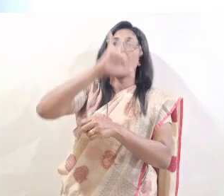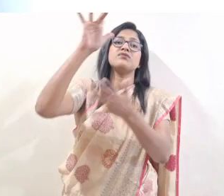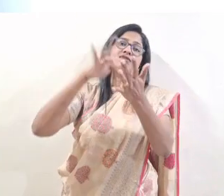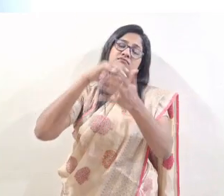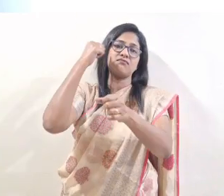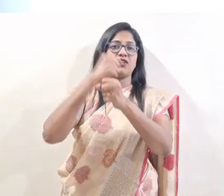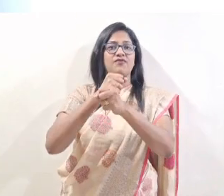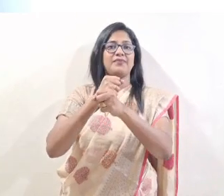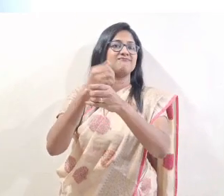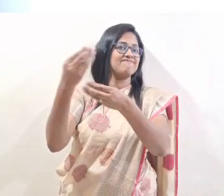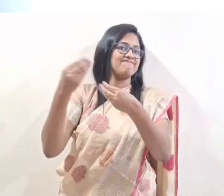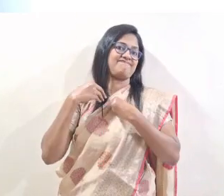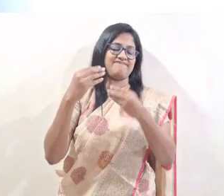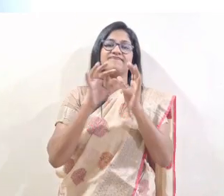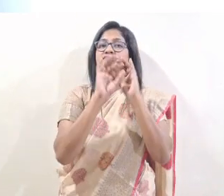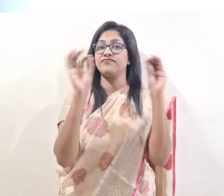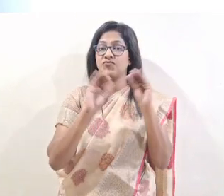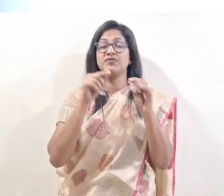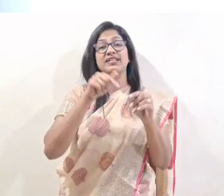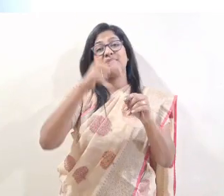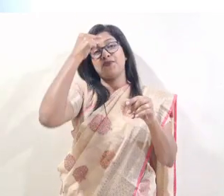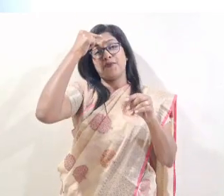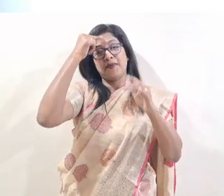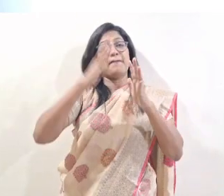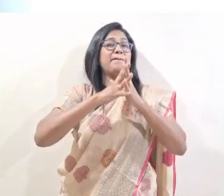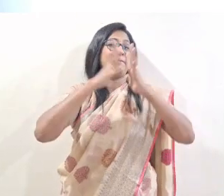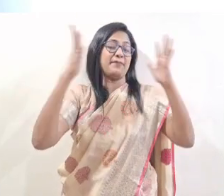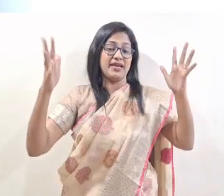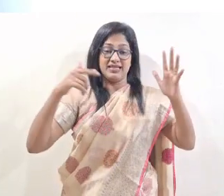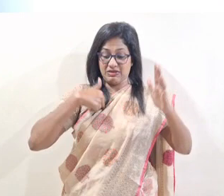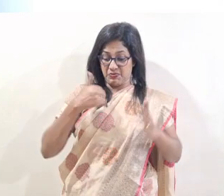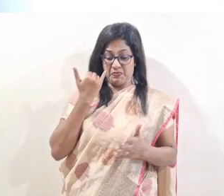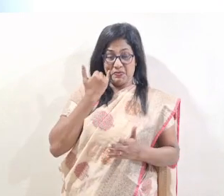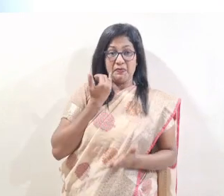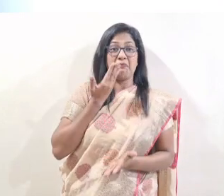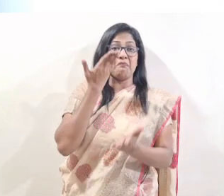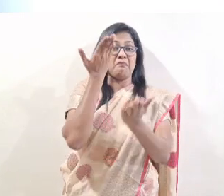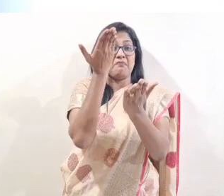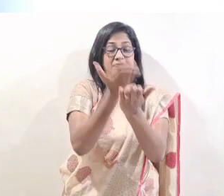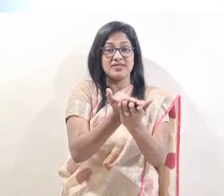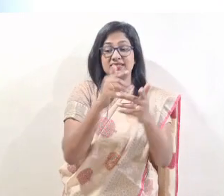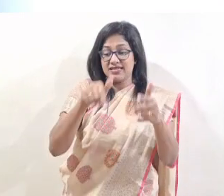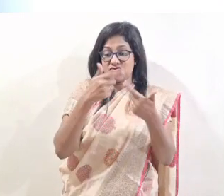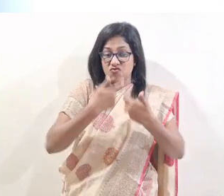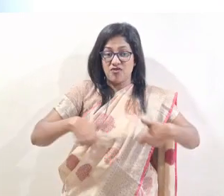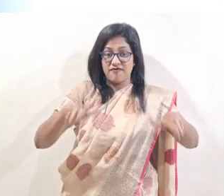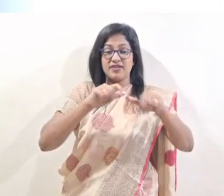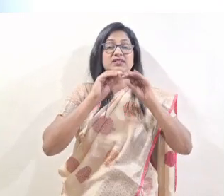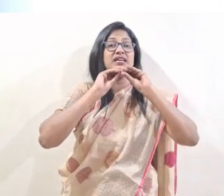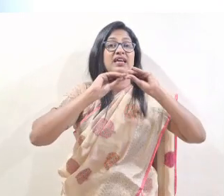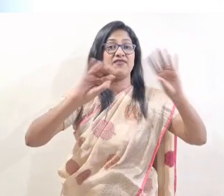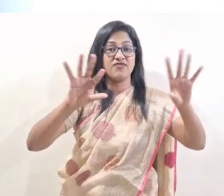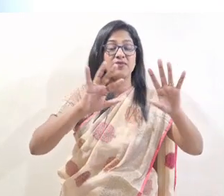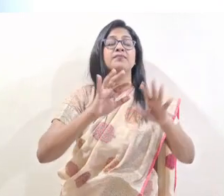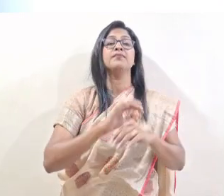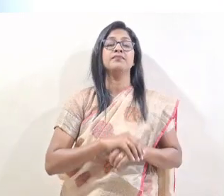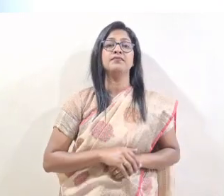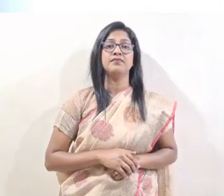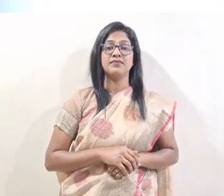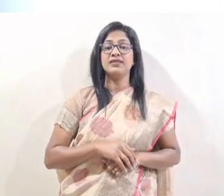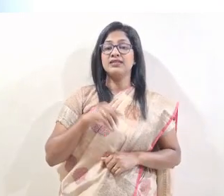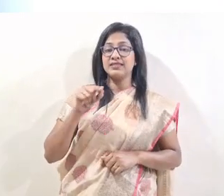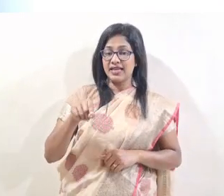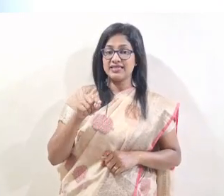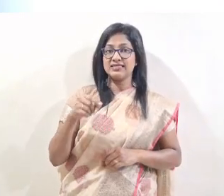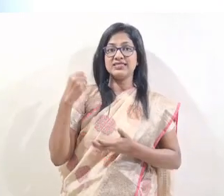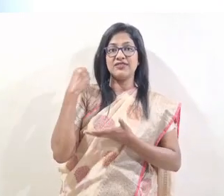central government. That's one of the biggest challenge. So my suggestion through this conference is there should be some